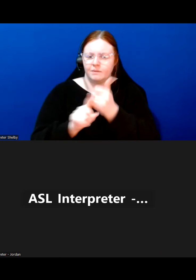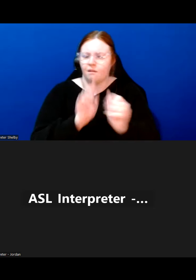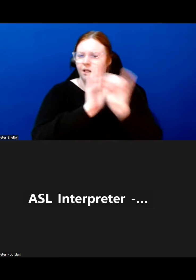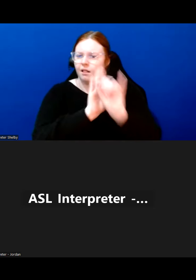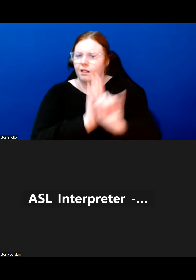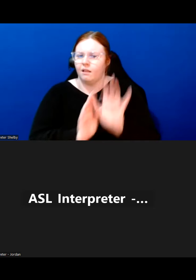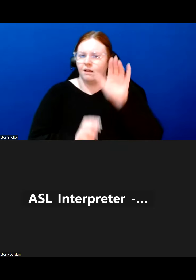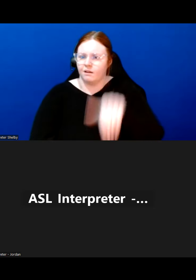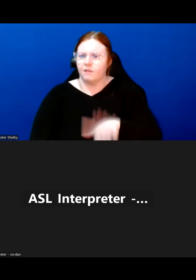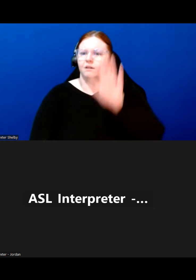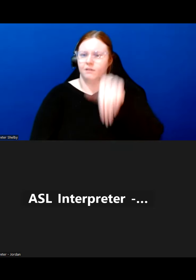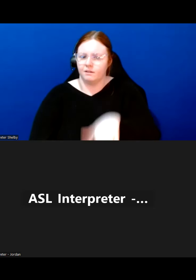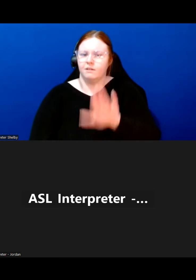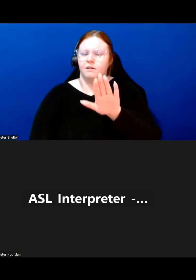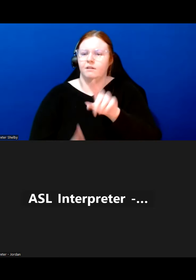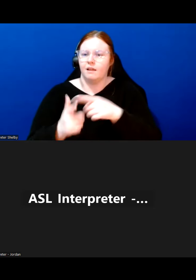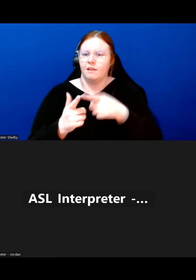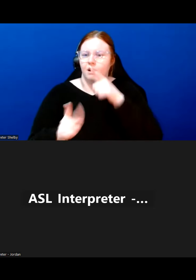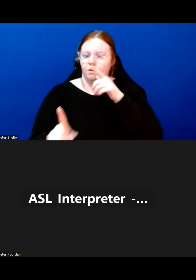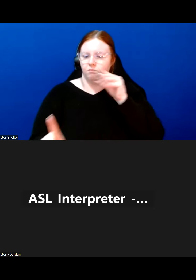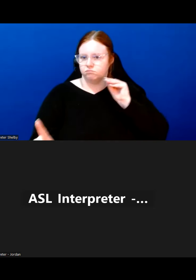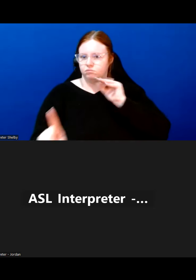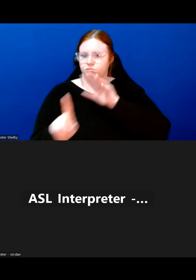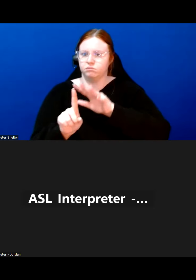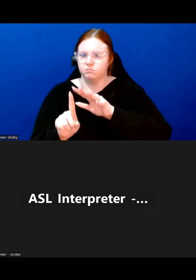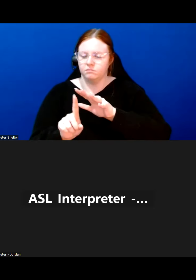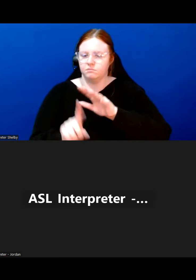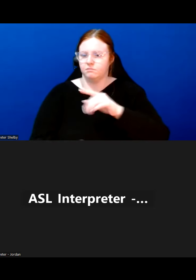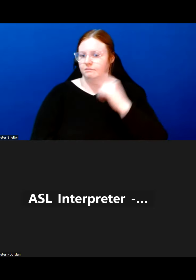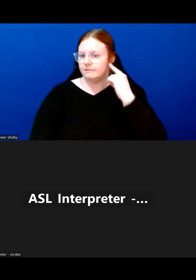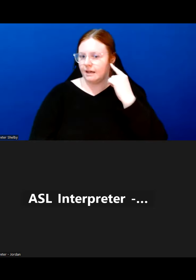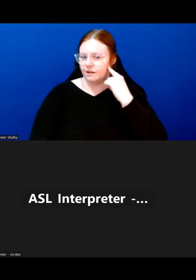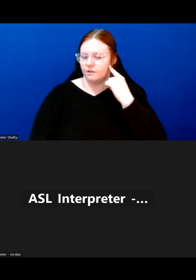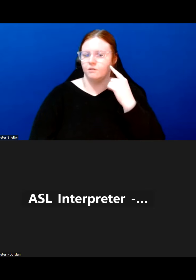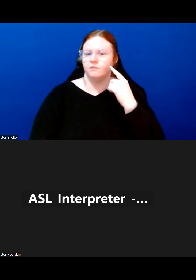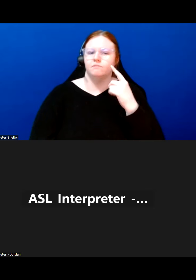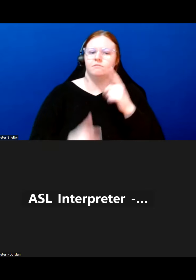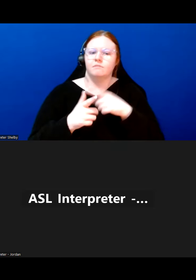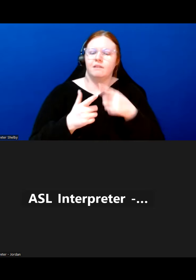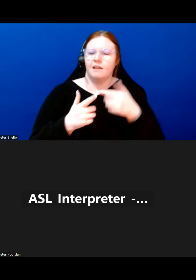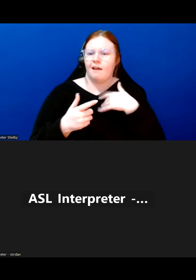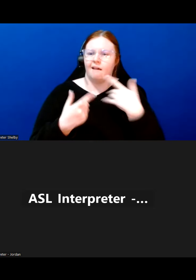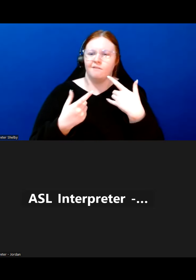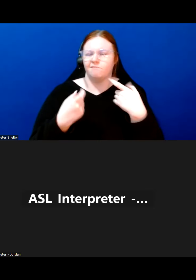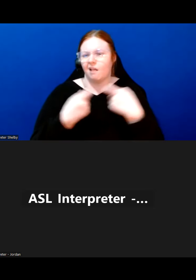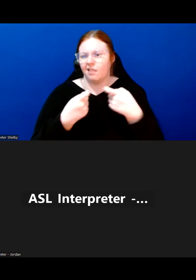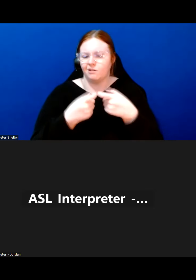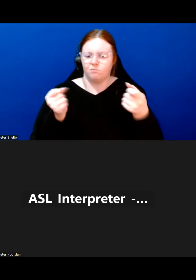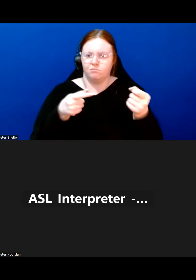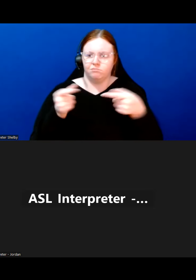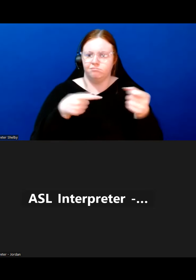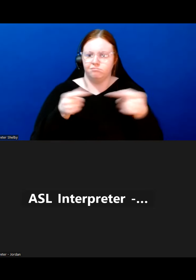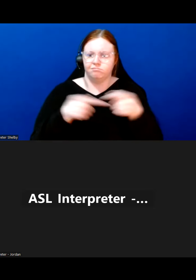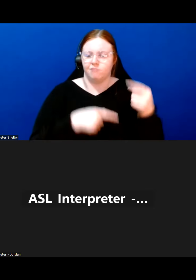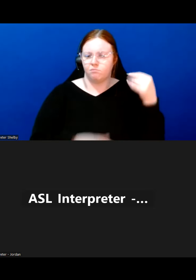sound and they amplify those sounds and send them up as electrical impulses up the hearing nerve to